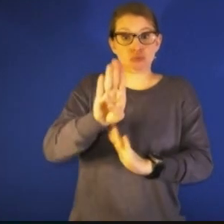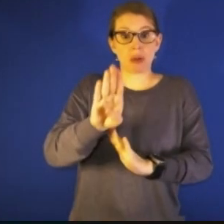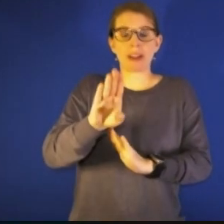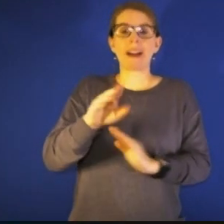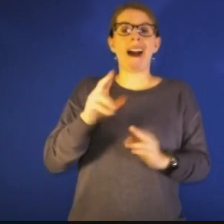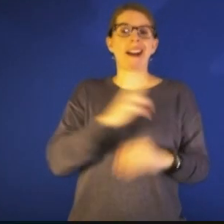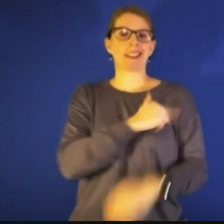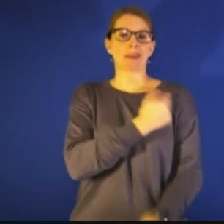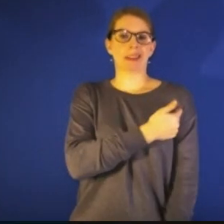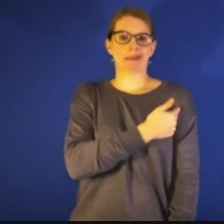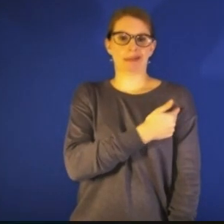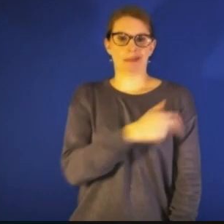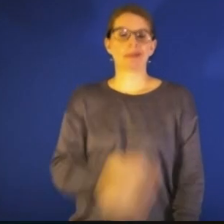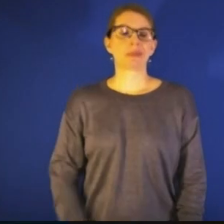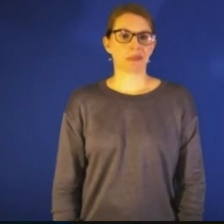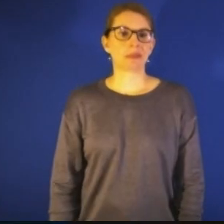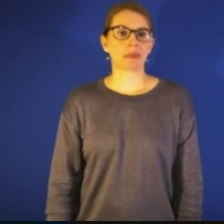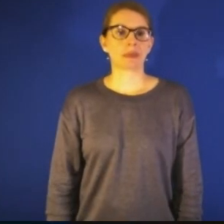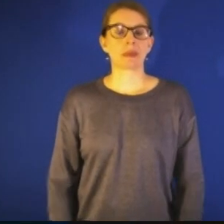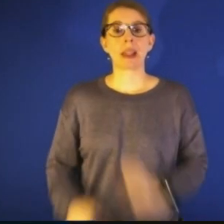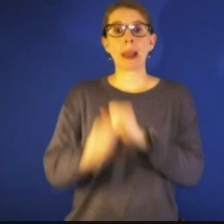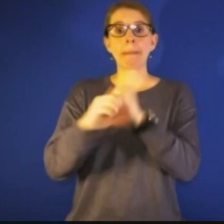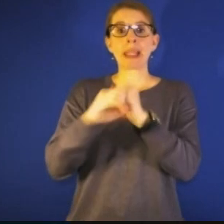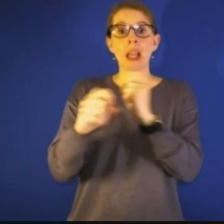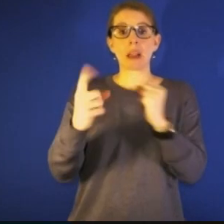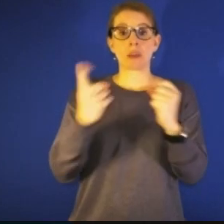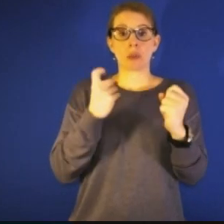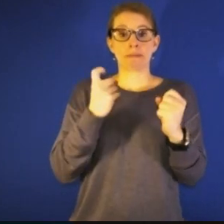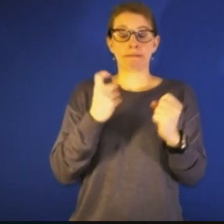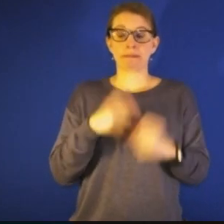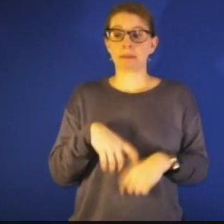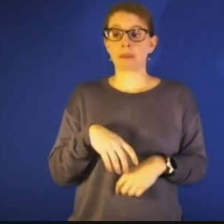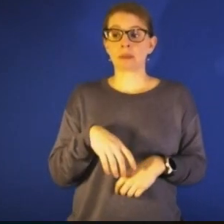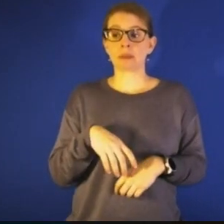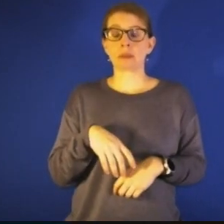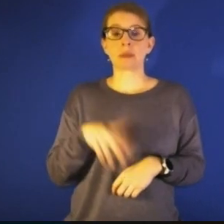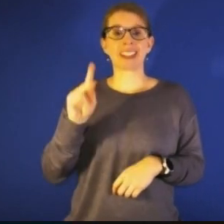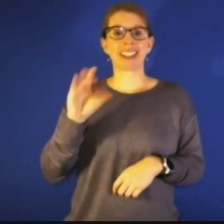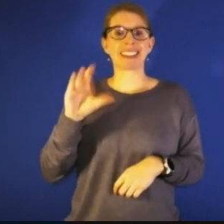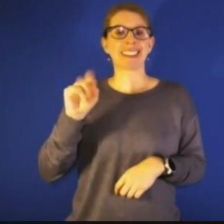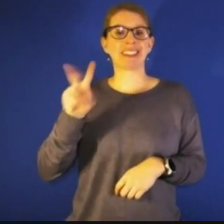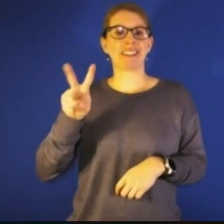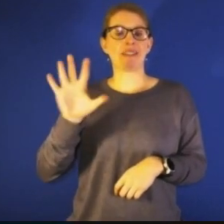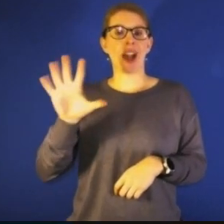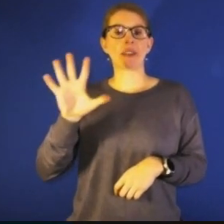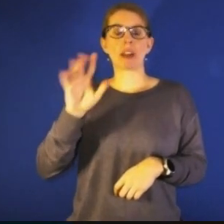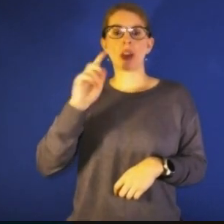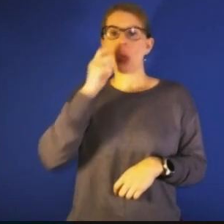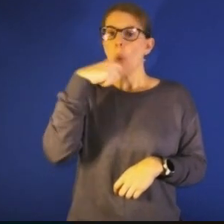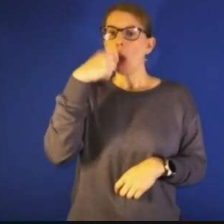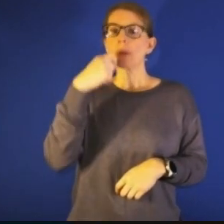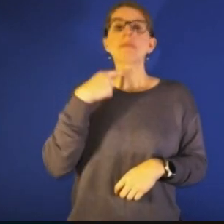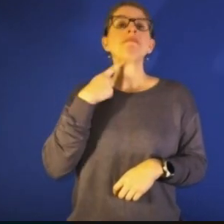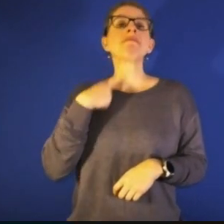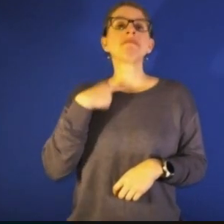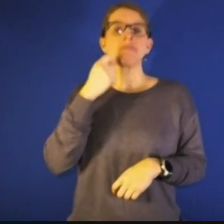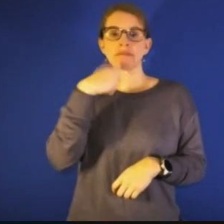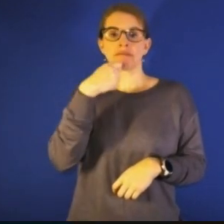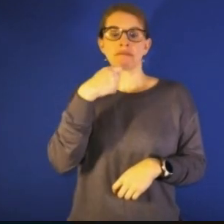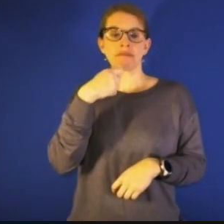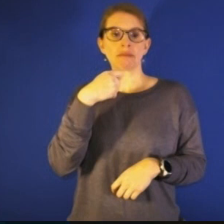so we have one more question from media from KCTV5. What about swabbing throats with those at-home kits? If most of the symptoms are in the